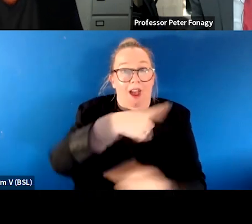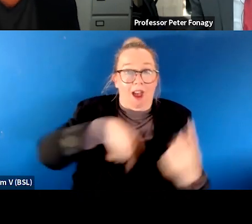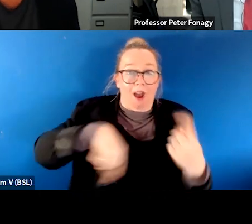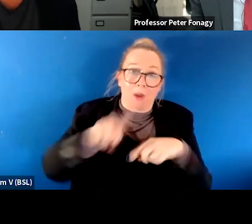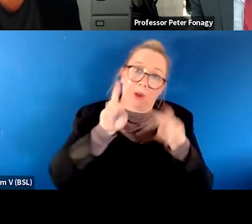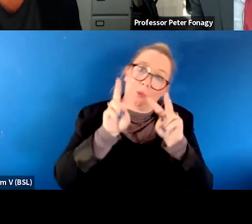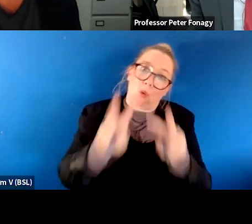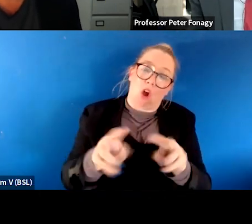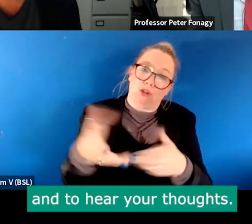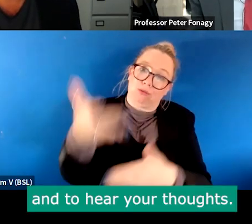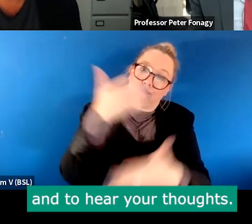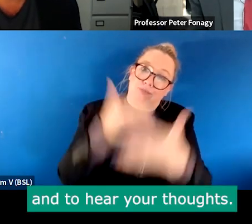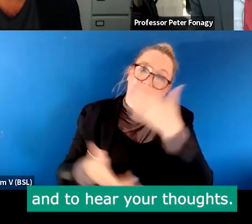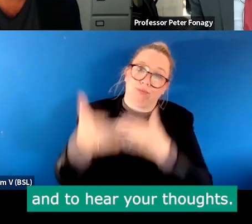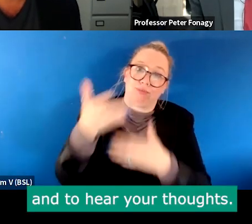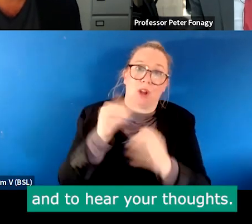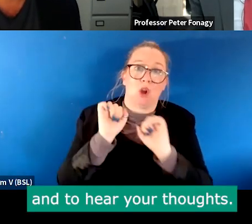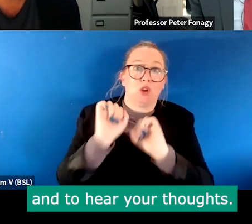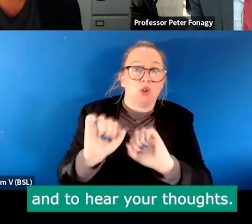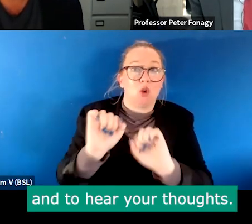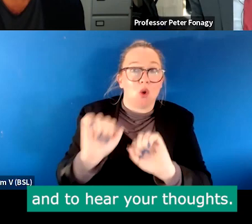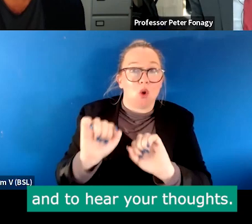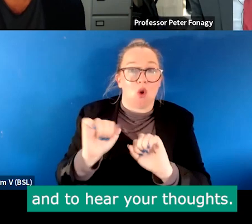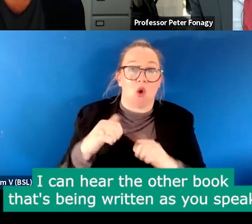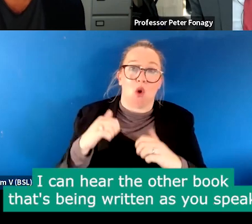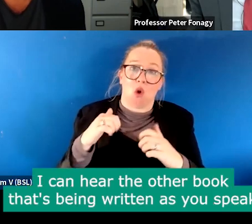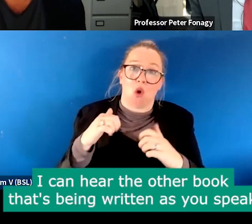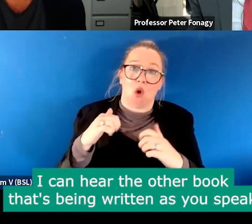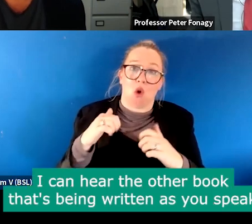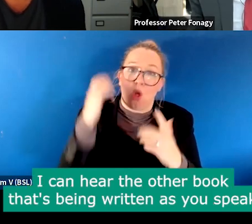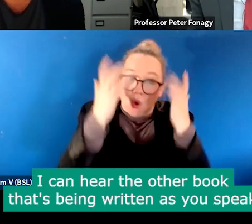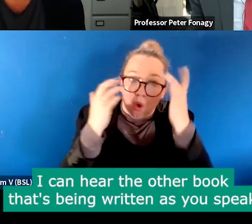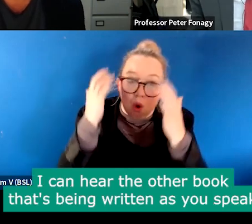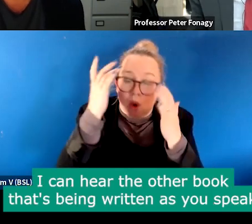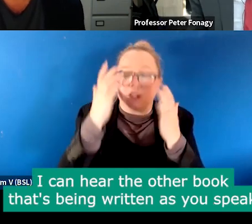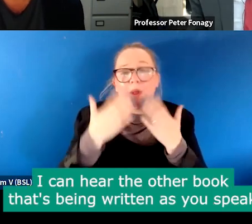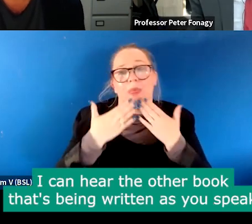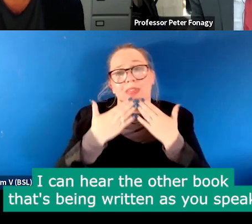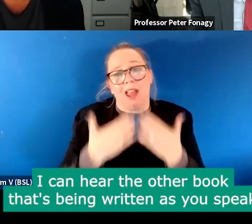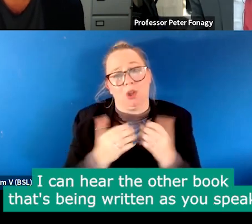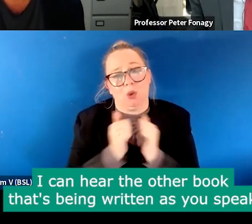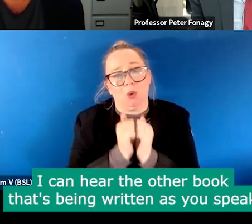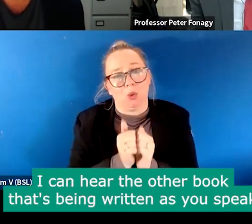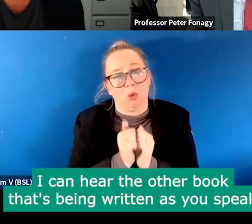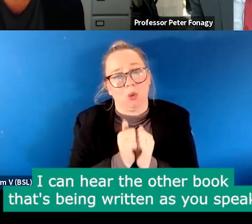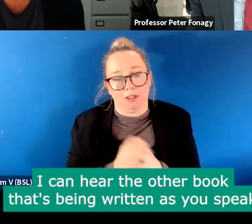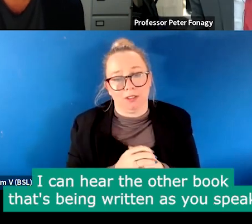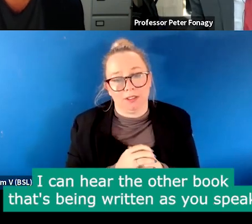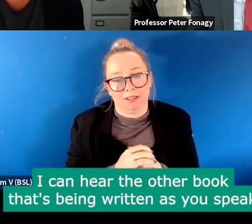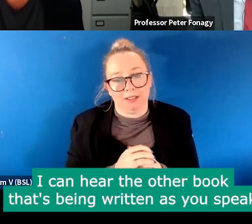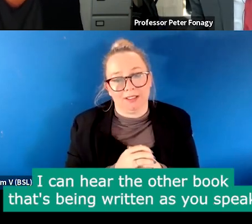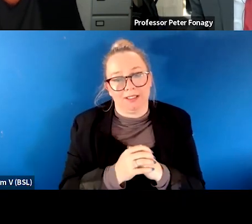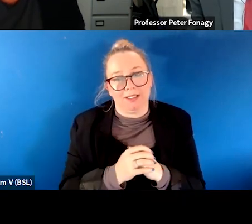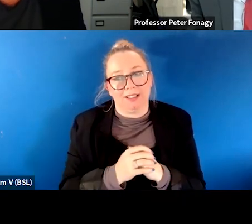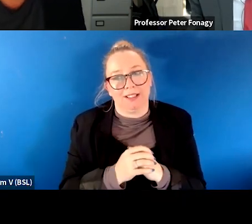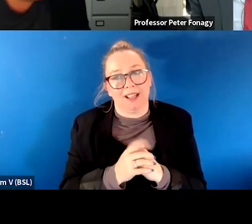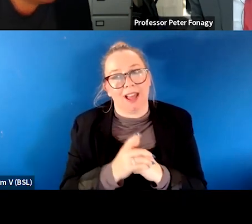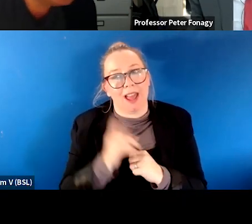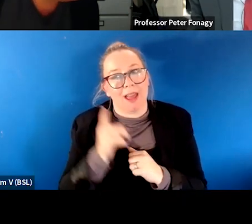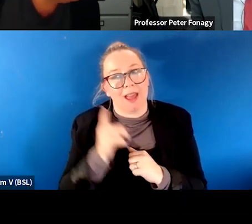you and to hear your thoughts. I can hear that other book that's being written as you